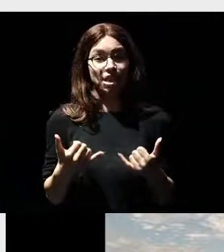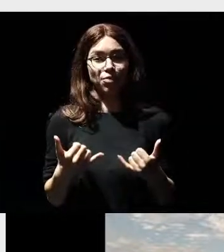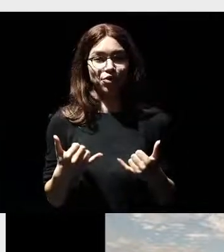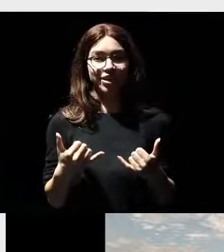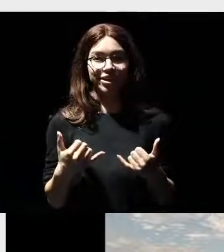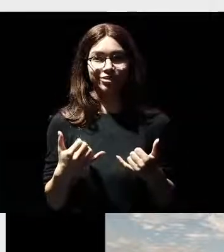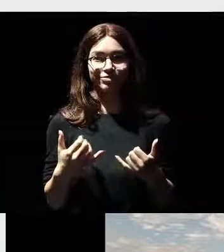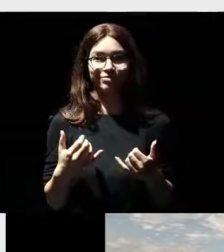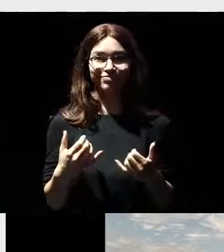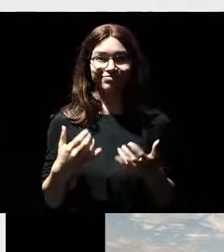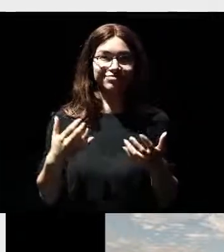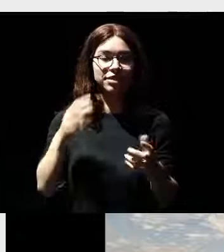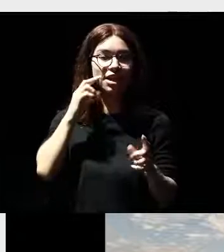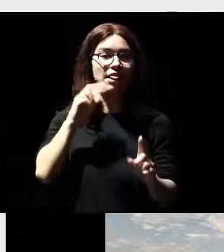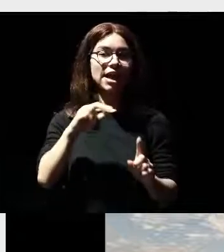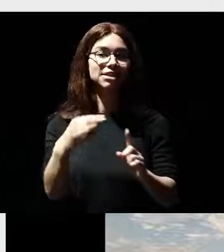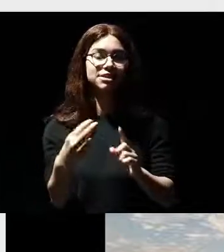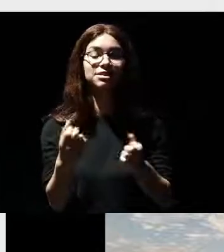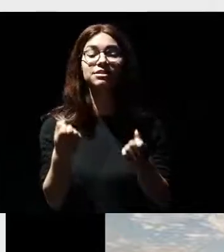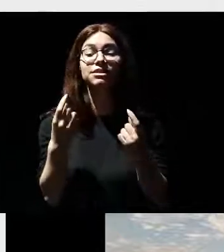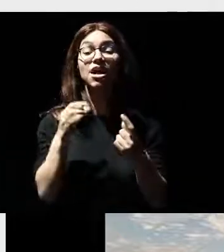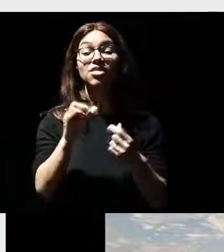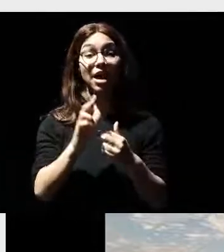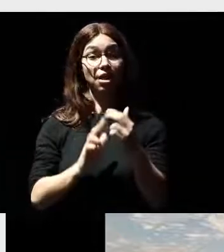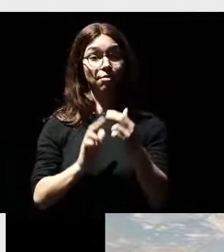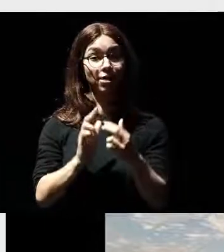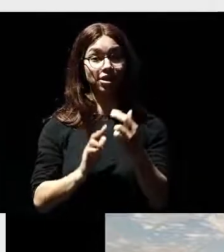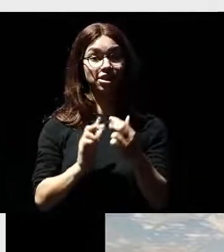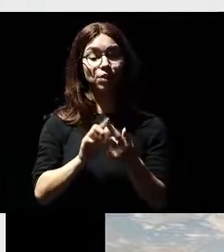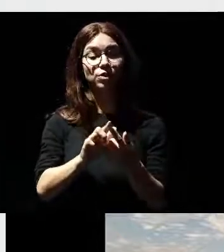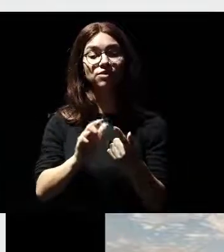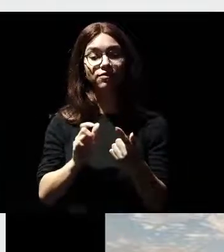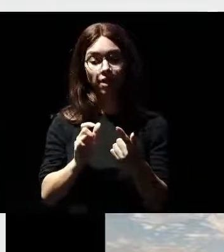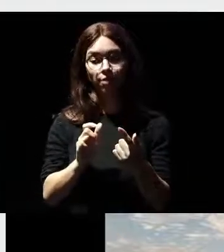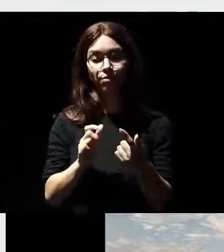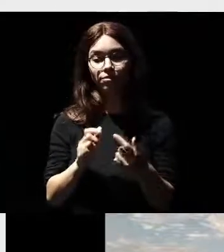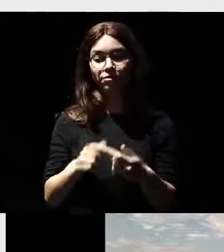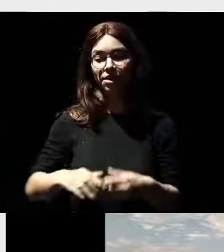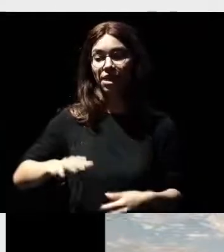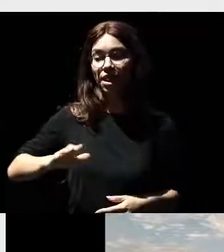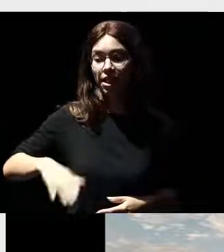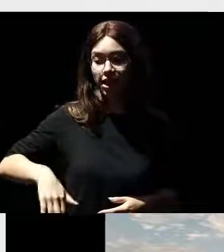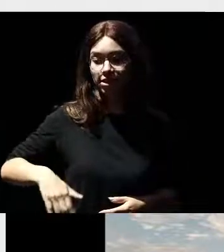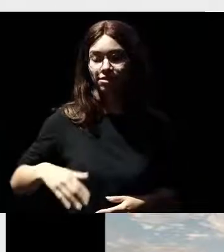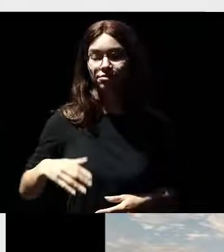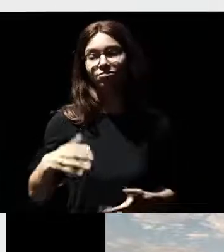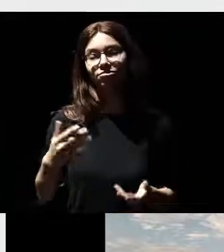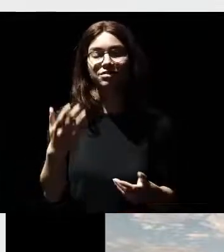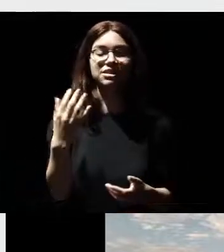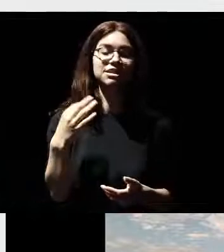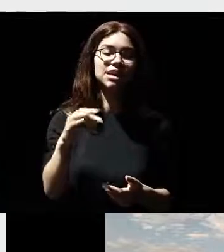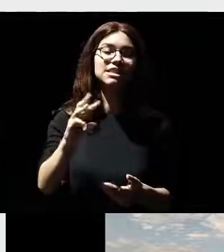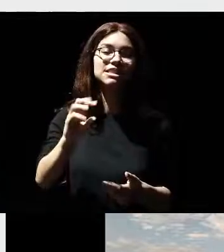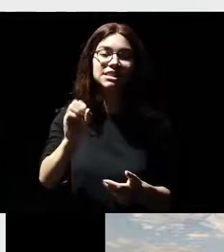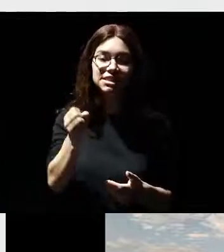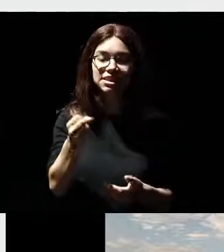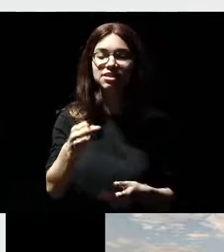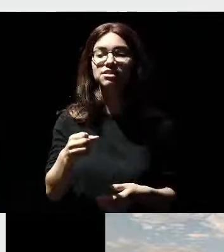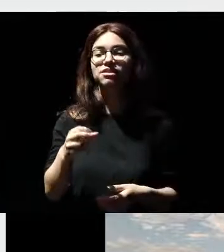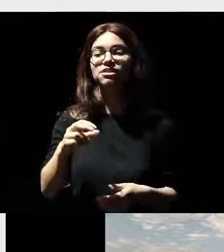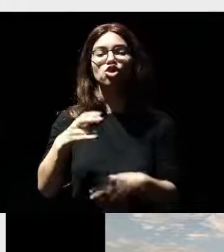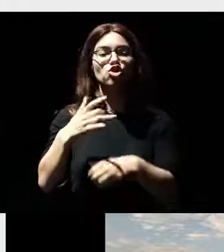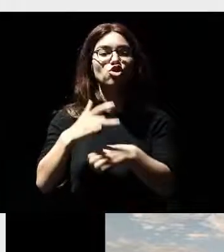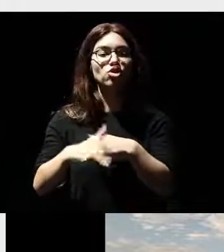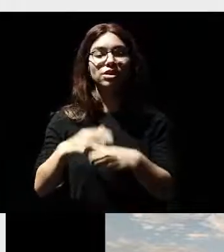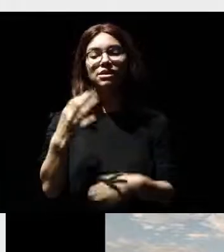terms. The existing building is a building from the late 1960s, early 1970s,